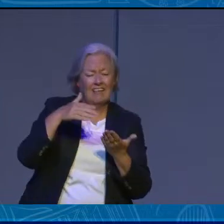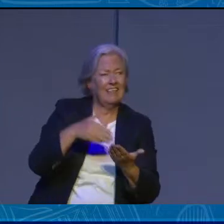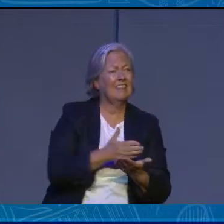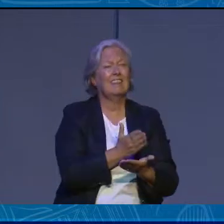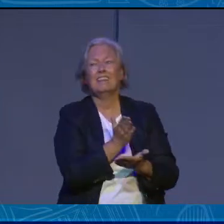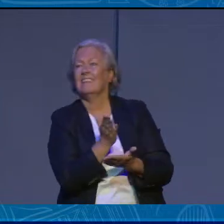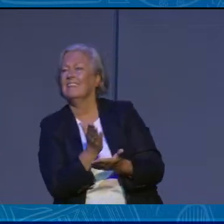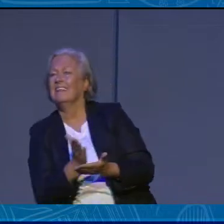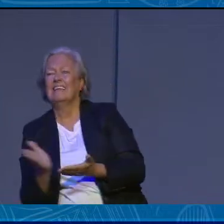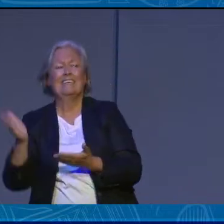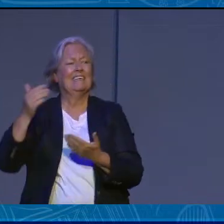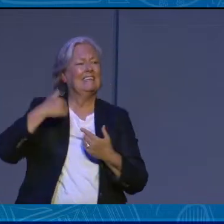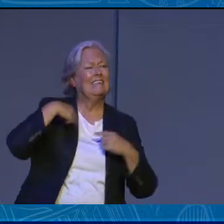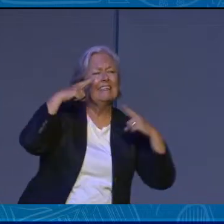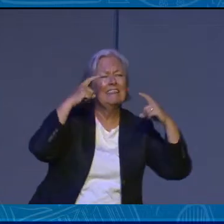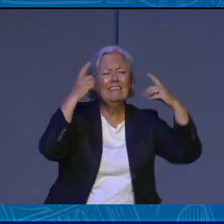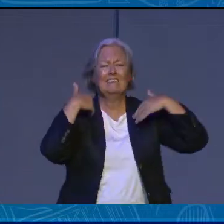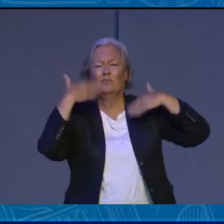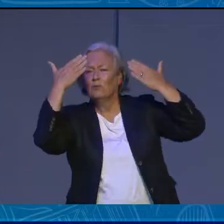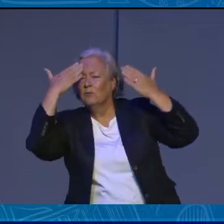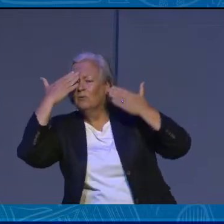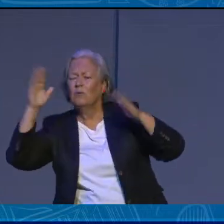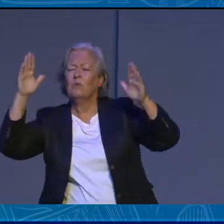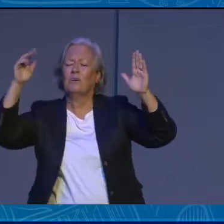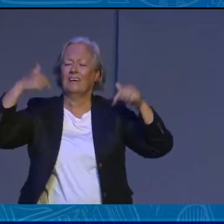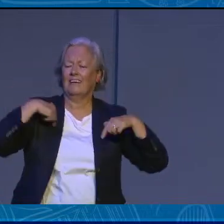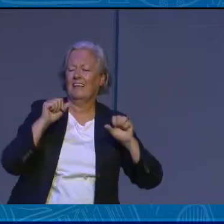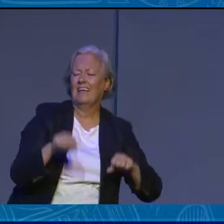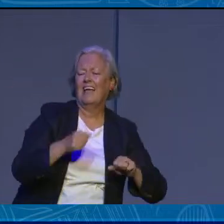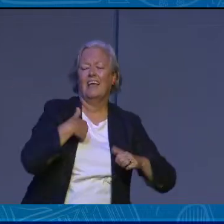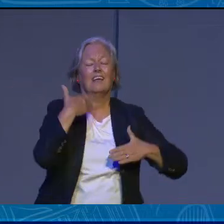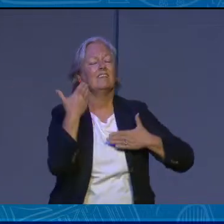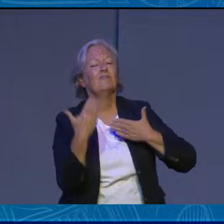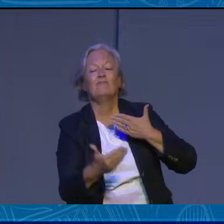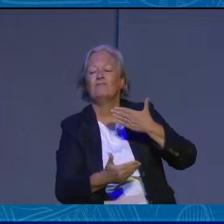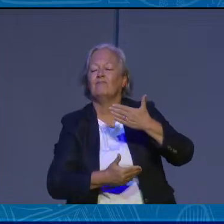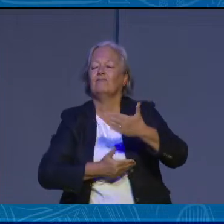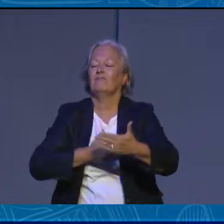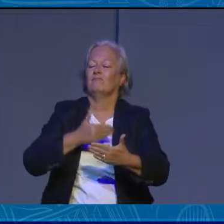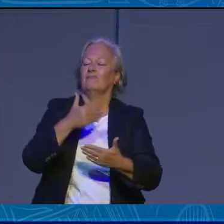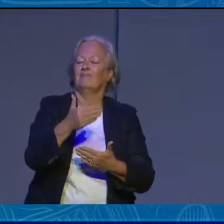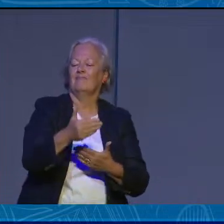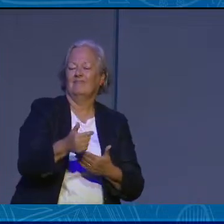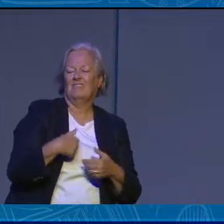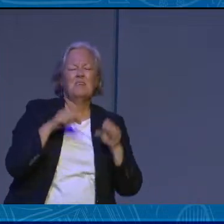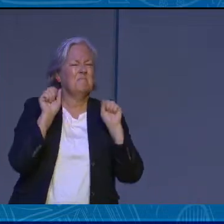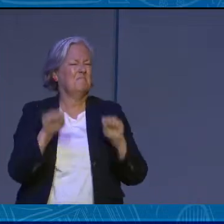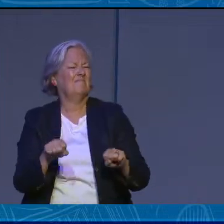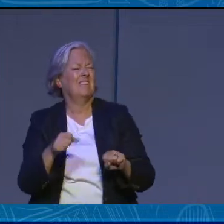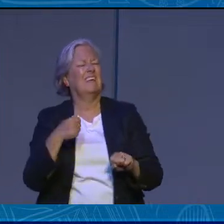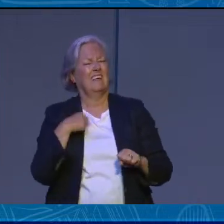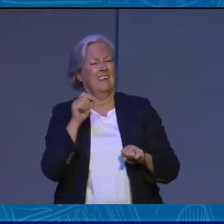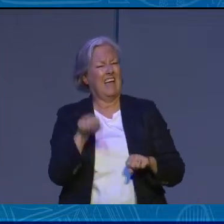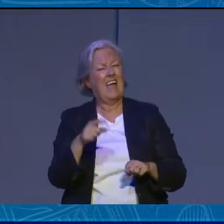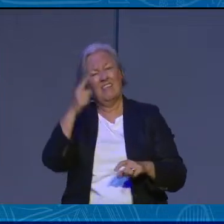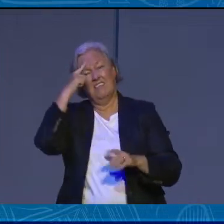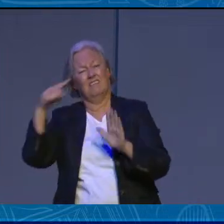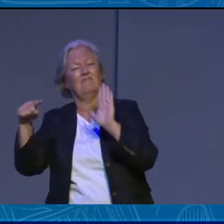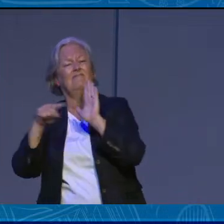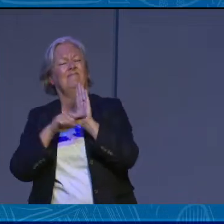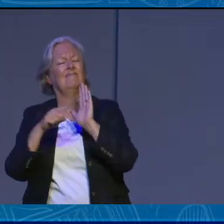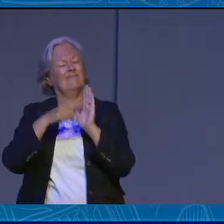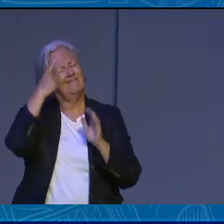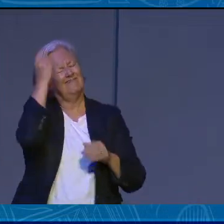already gone? Started believing that I could go on, but you give me one good